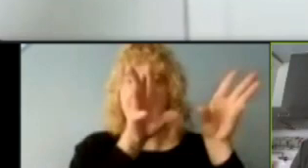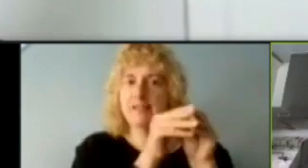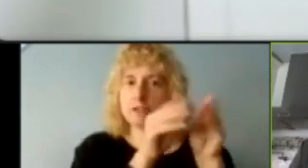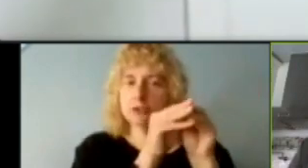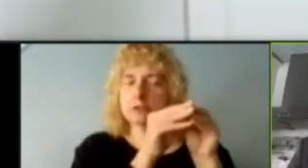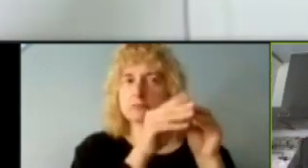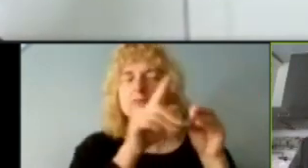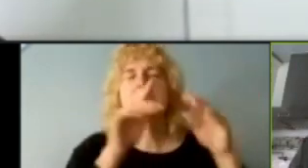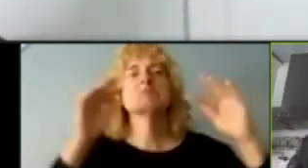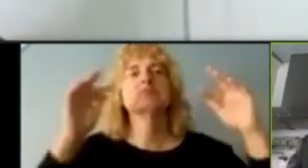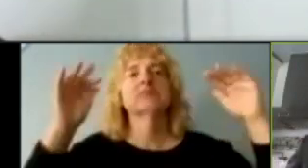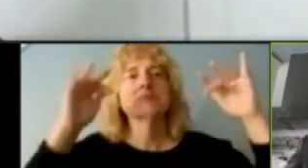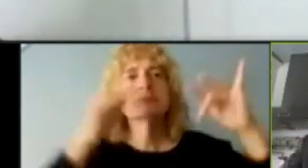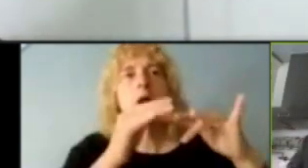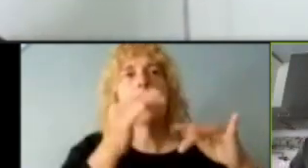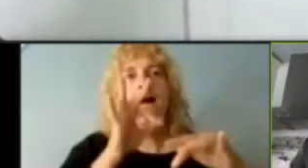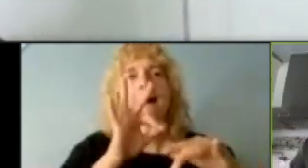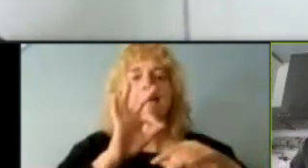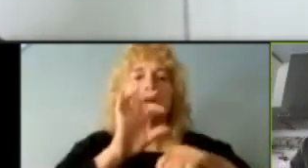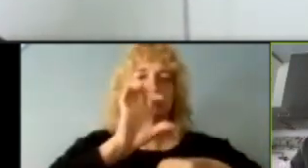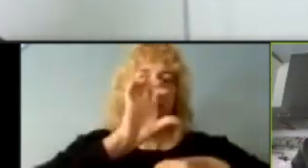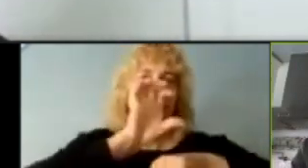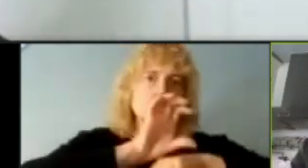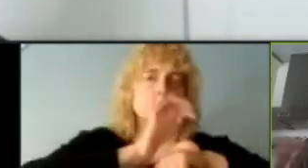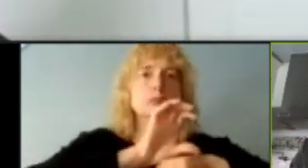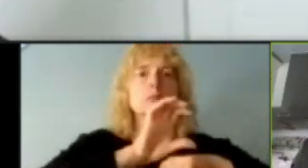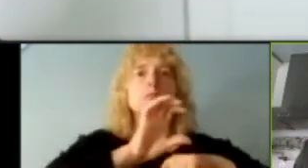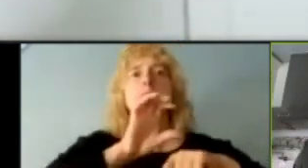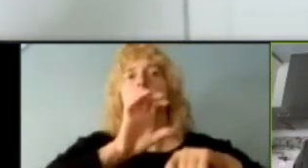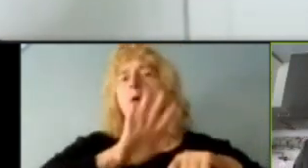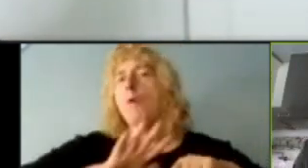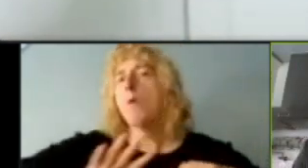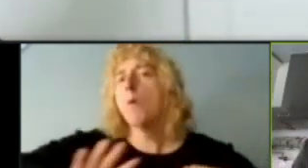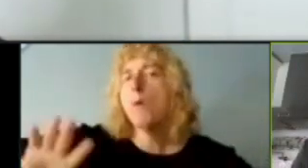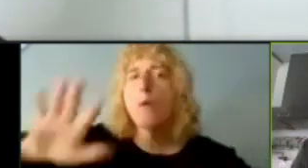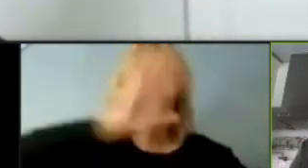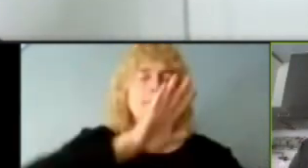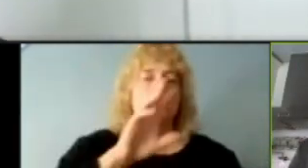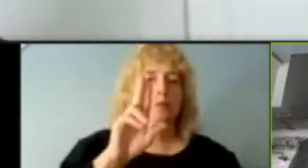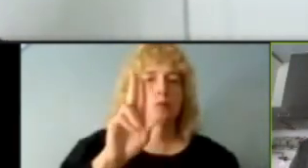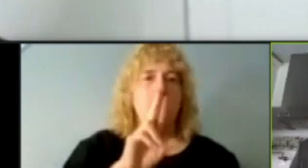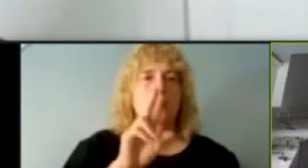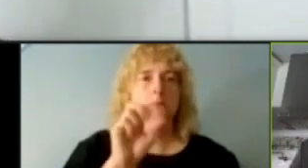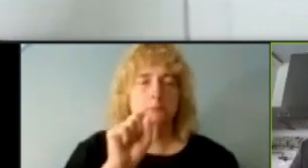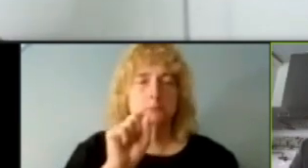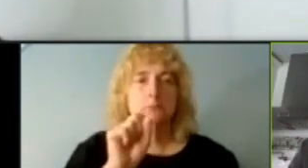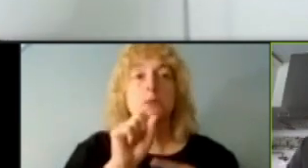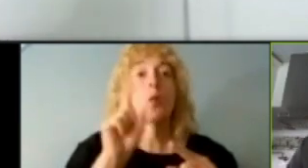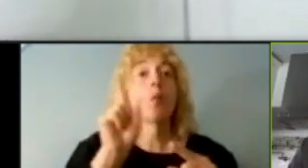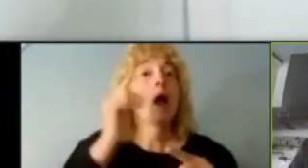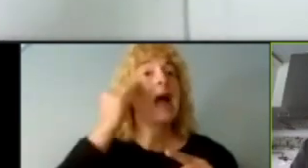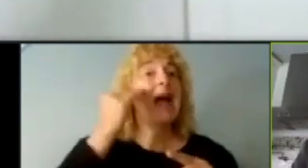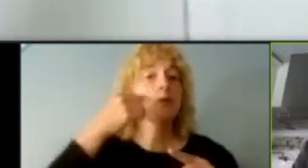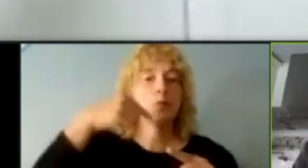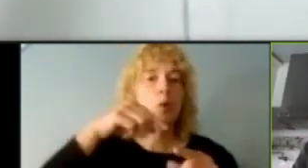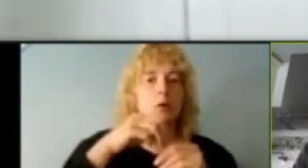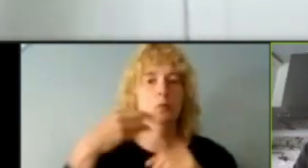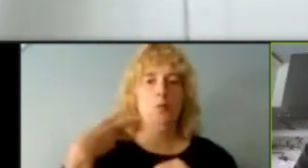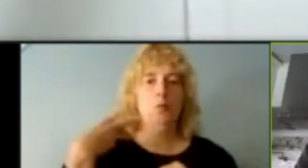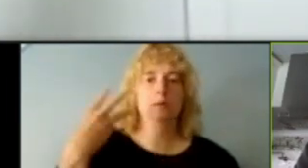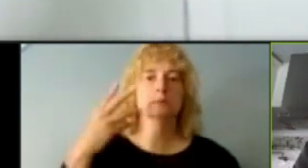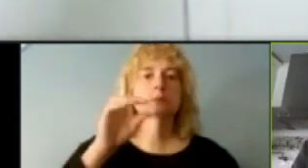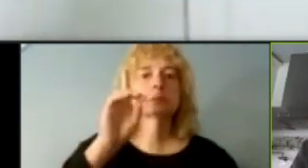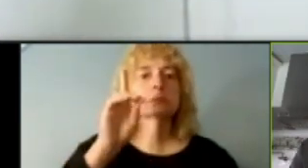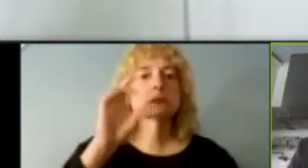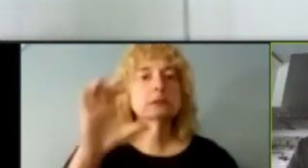assembly of churches across the nation. They're headquartered in Washington, D.C.,